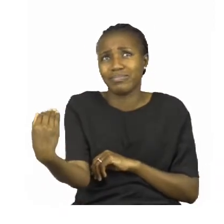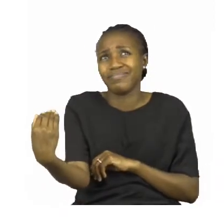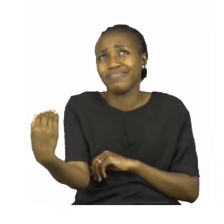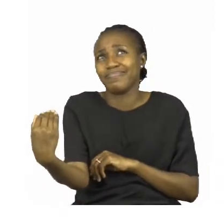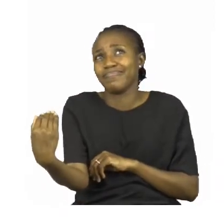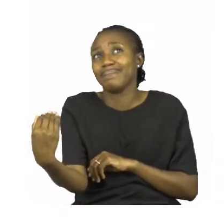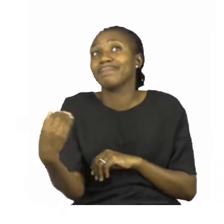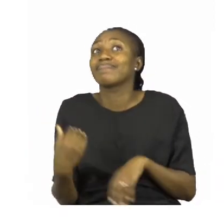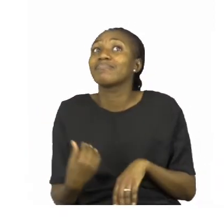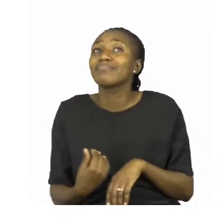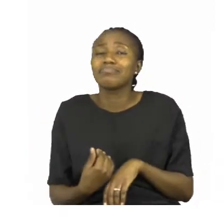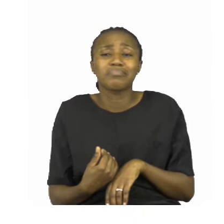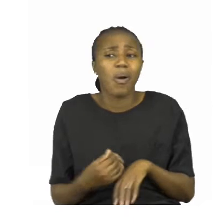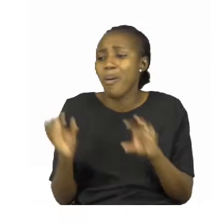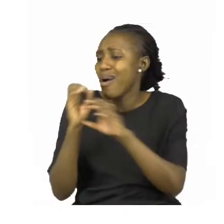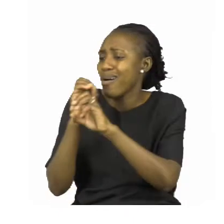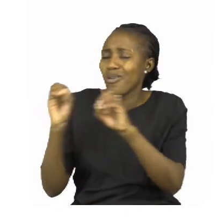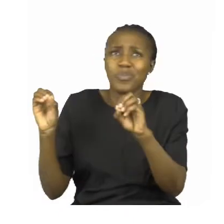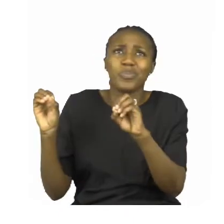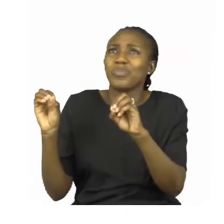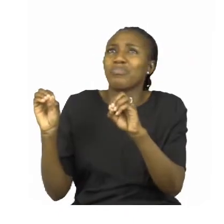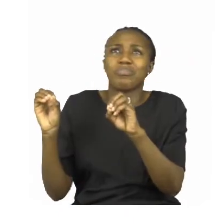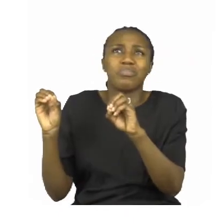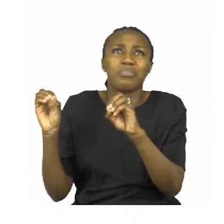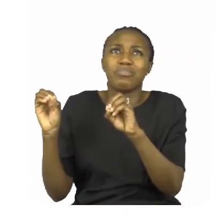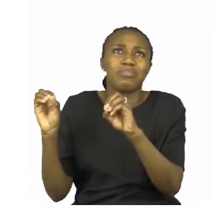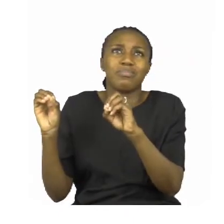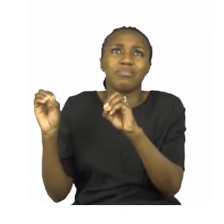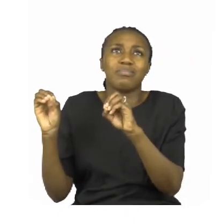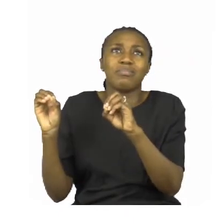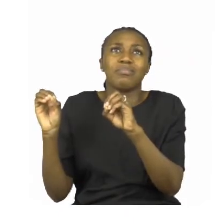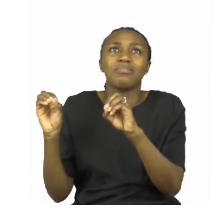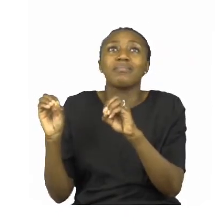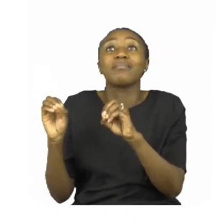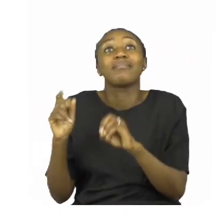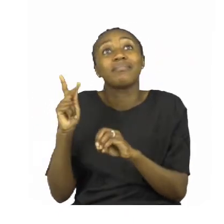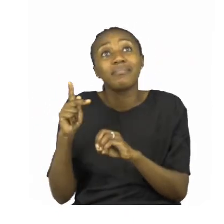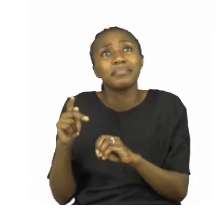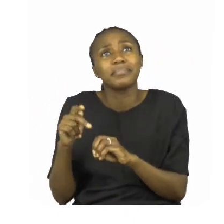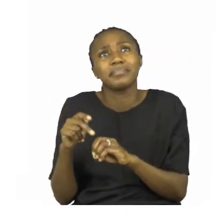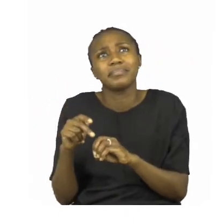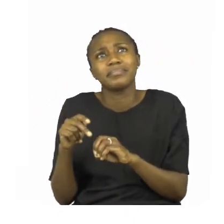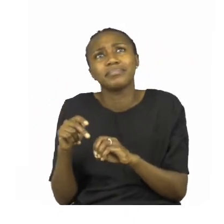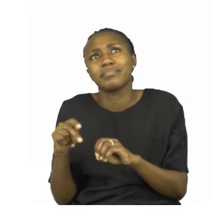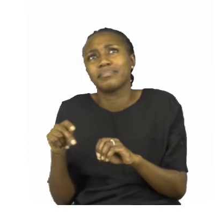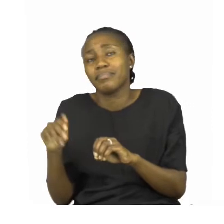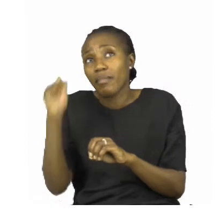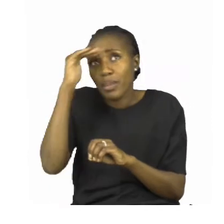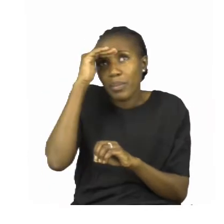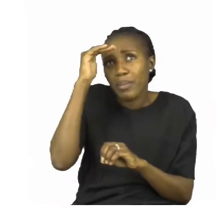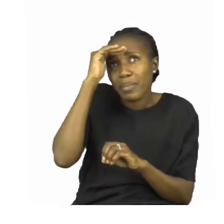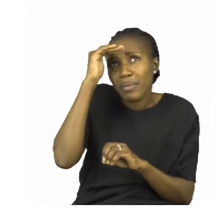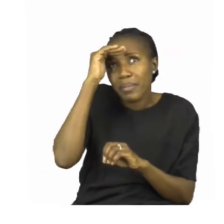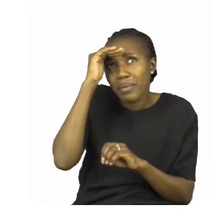the bed. It was not there. Next, I looked for